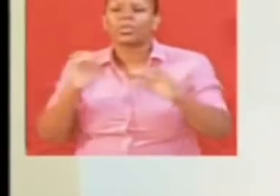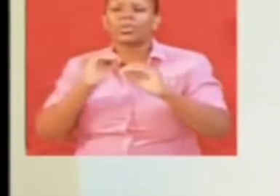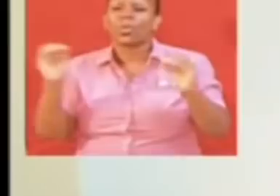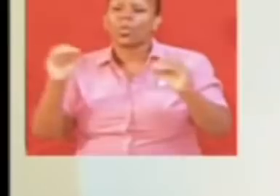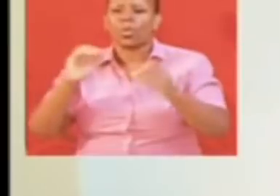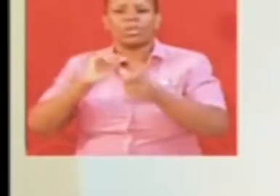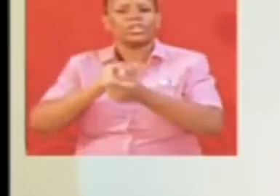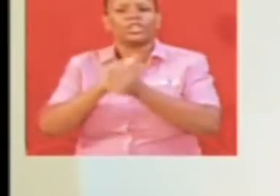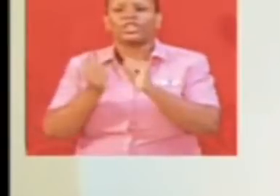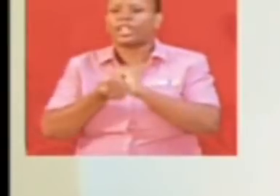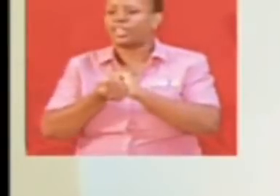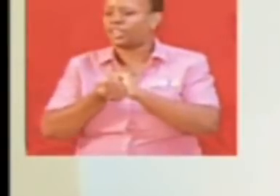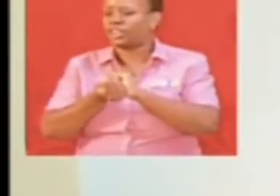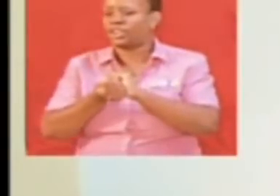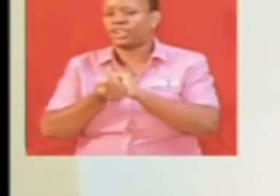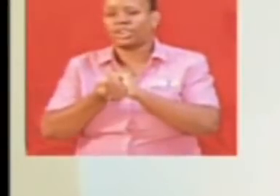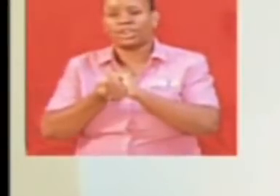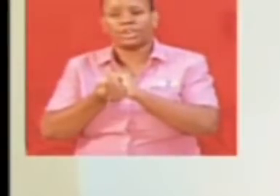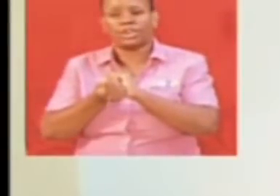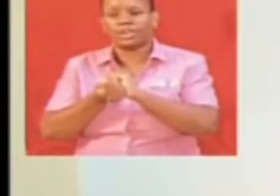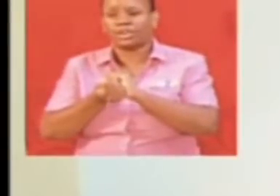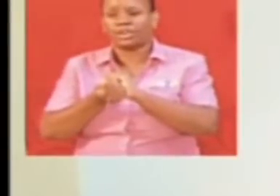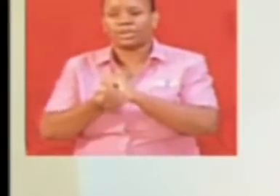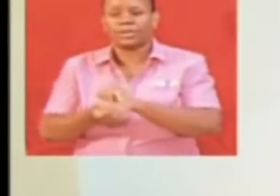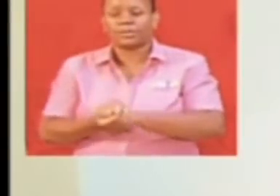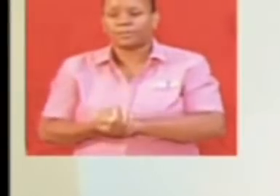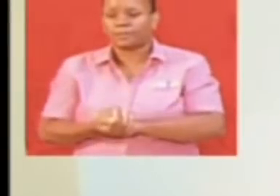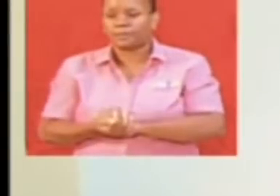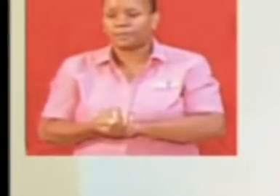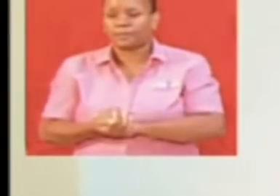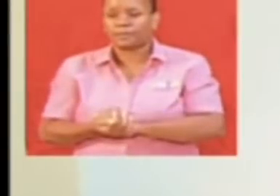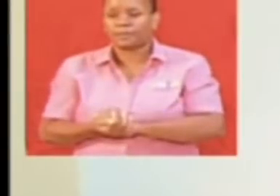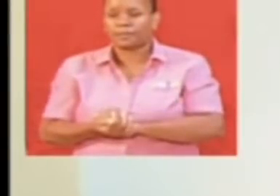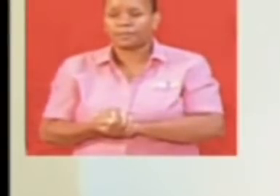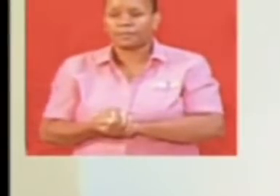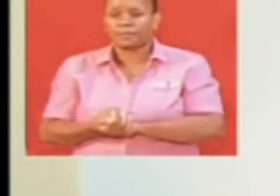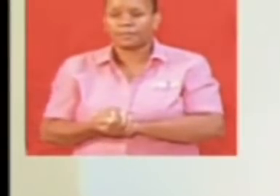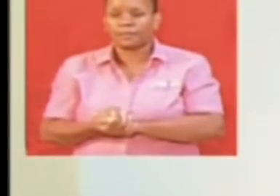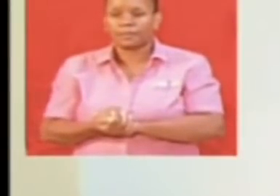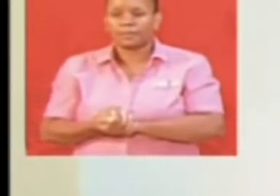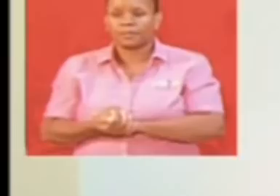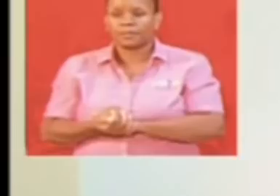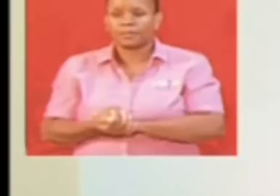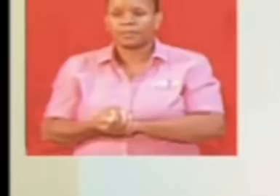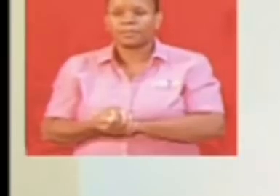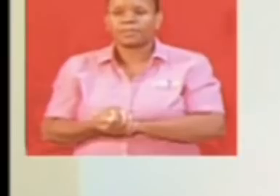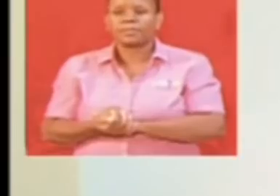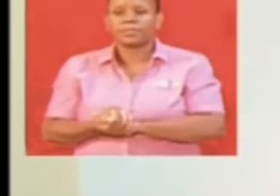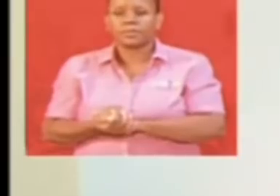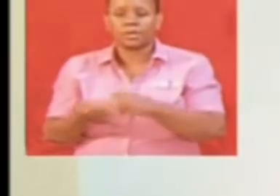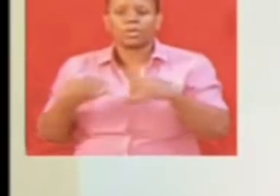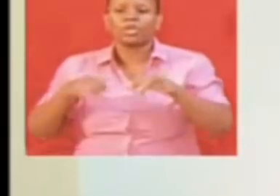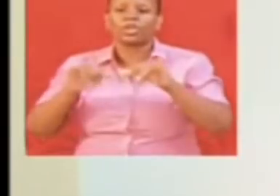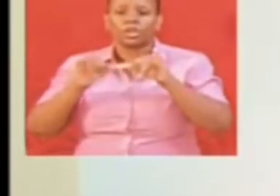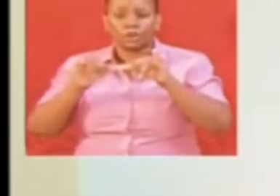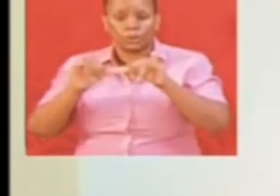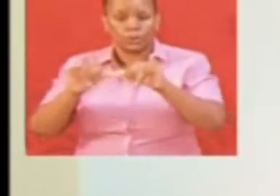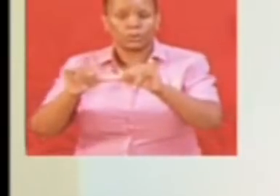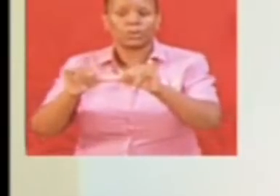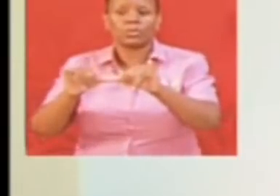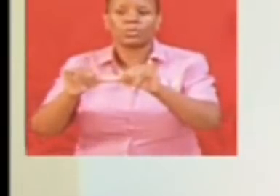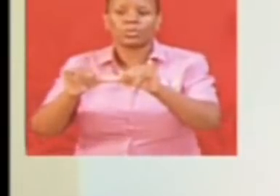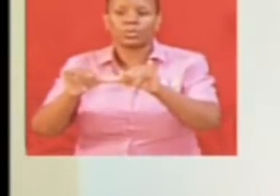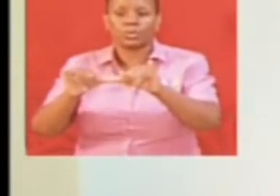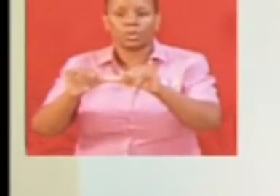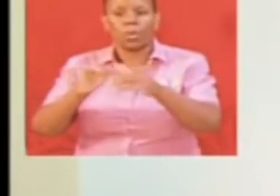regulations of public health, so we continue to be guided by the last set of regulations we have,